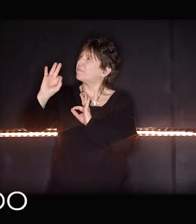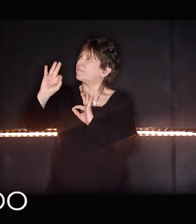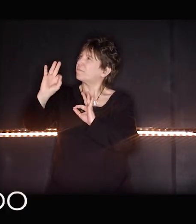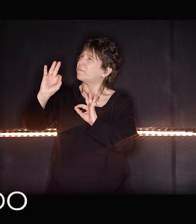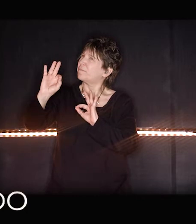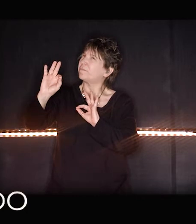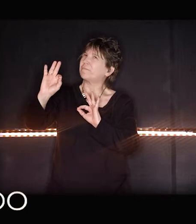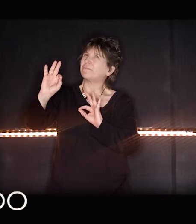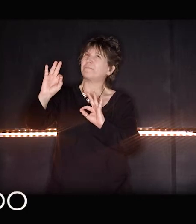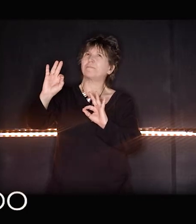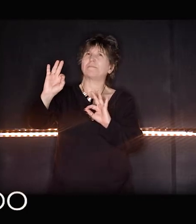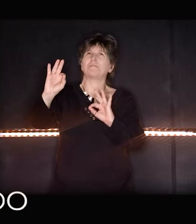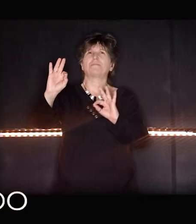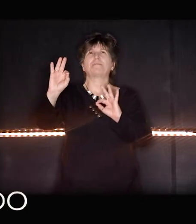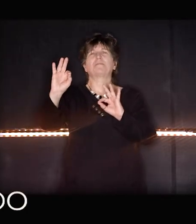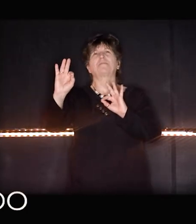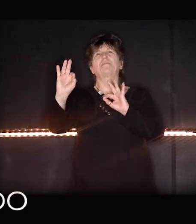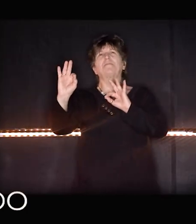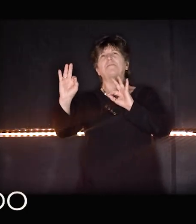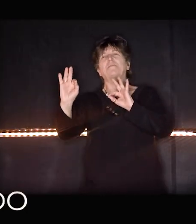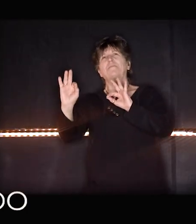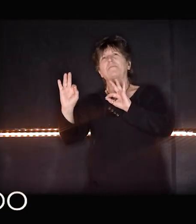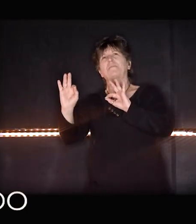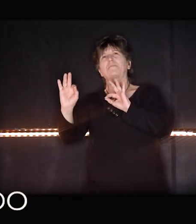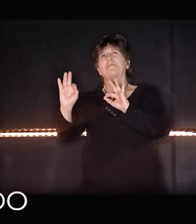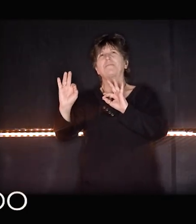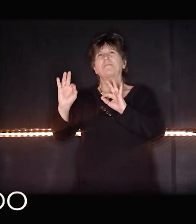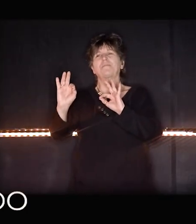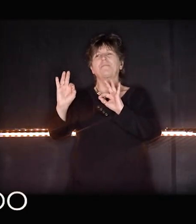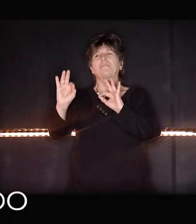You know just what to do.